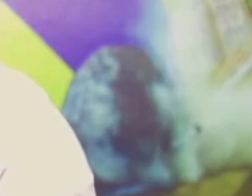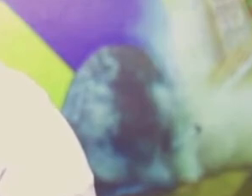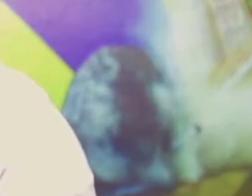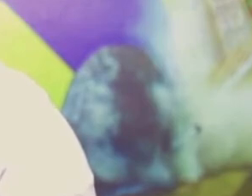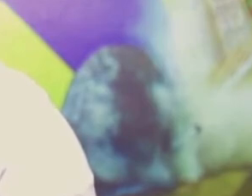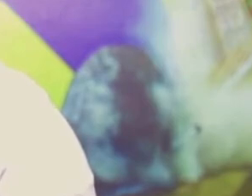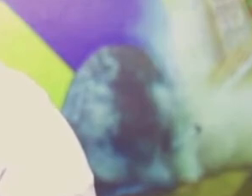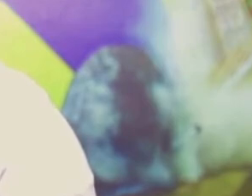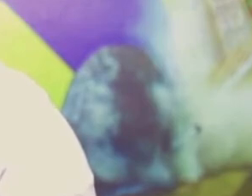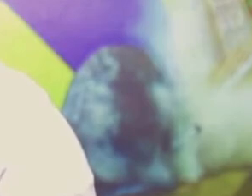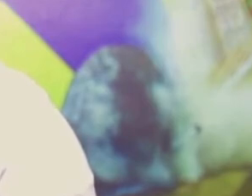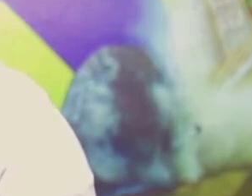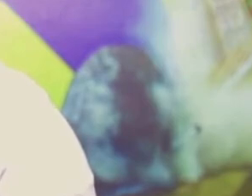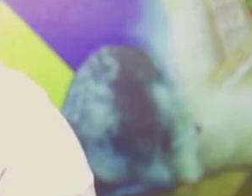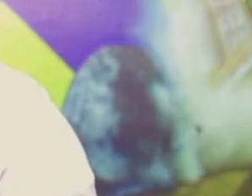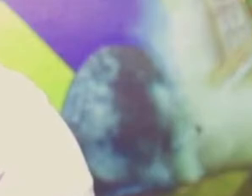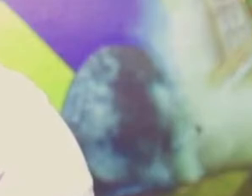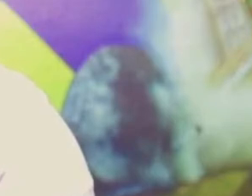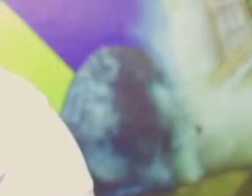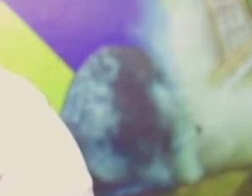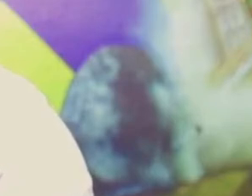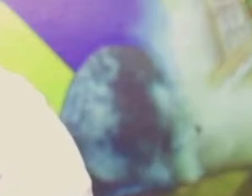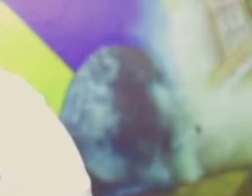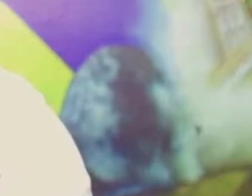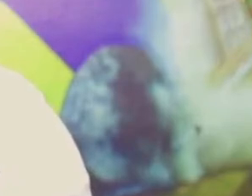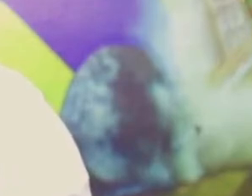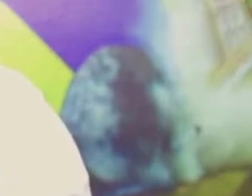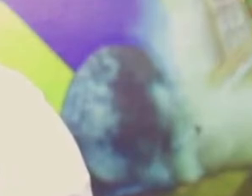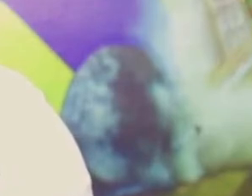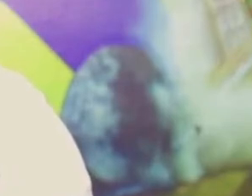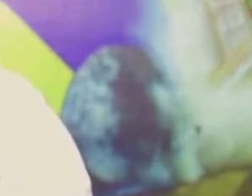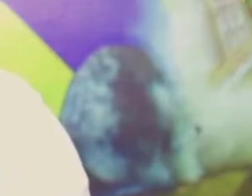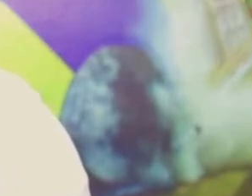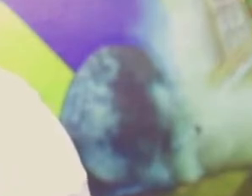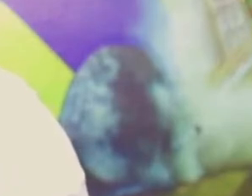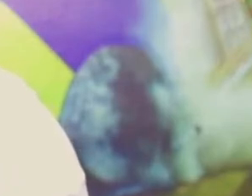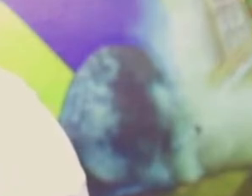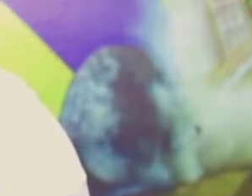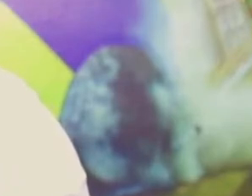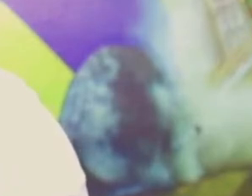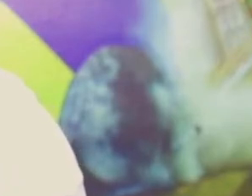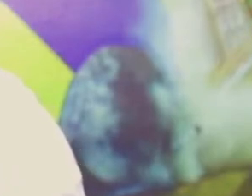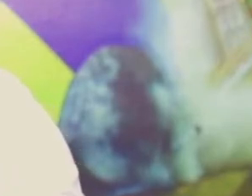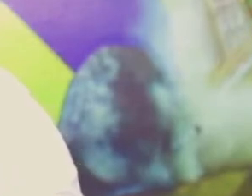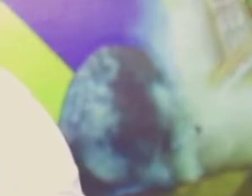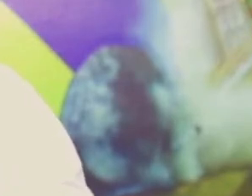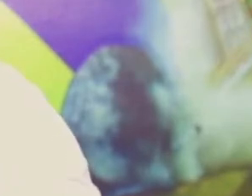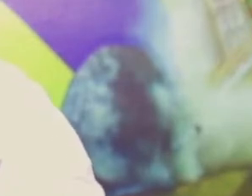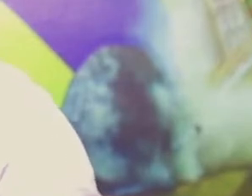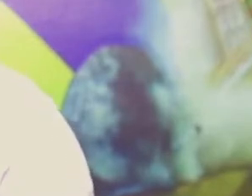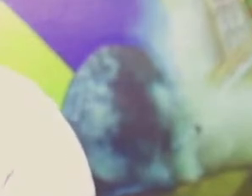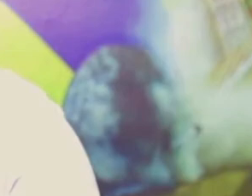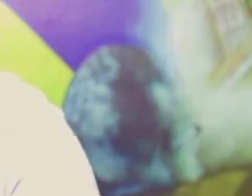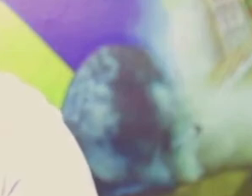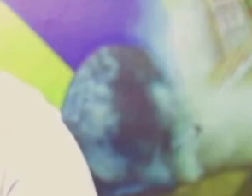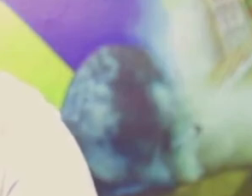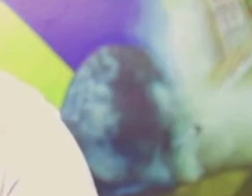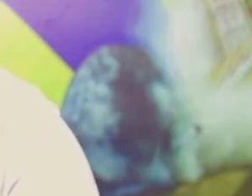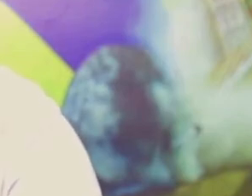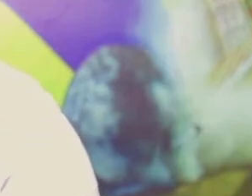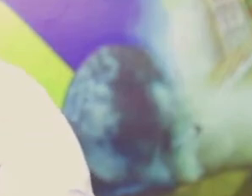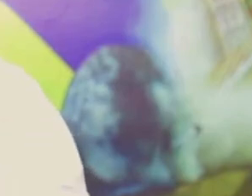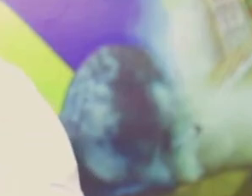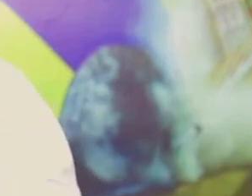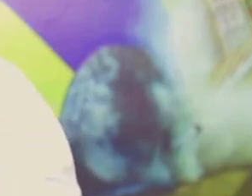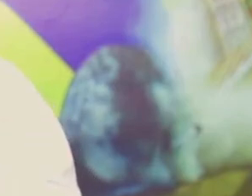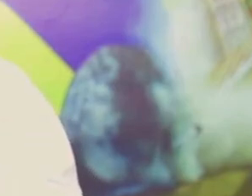yo. N'oba ng'osobola okukyusa emmotoka eyo kuba emmotoka kati twazikyusa zaawandiisibwa ku system si byebiri ebyedda ng'olina ekipapula